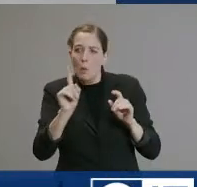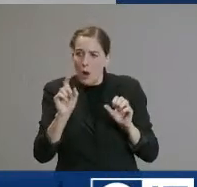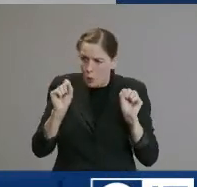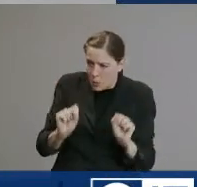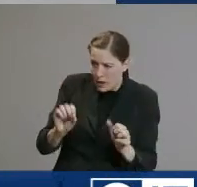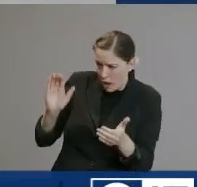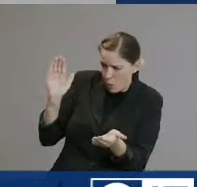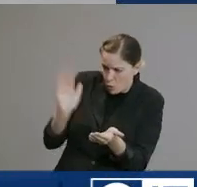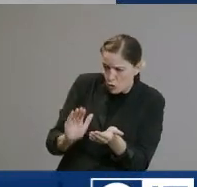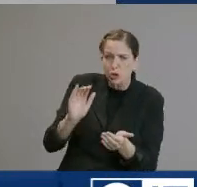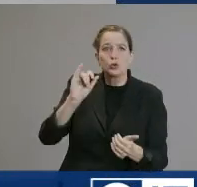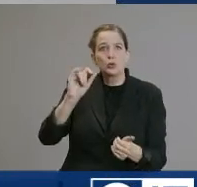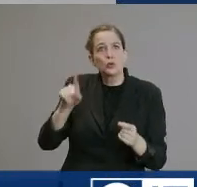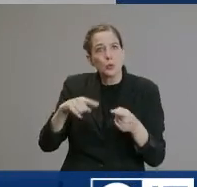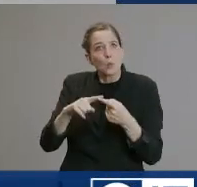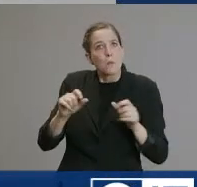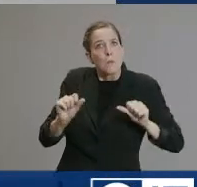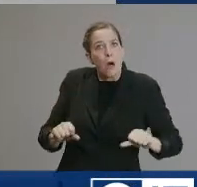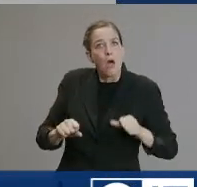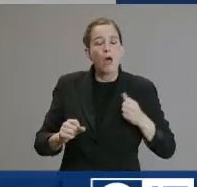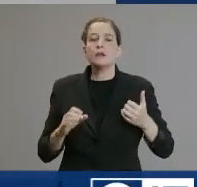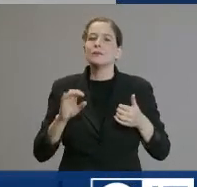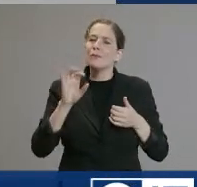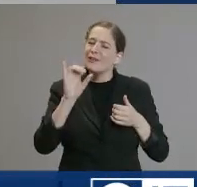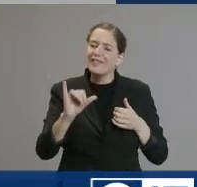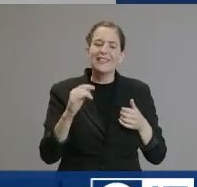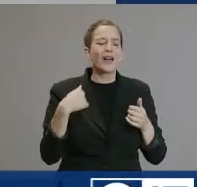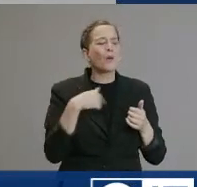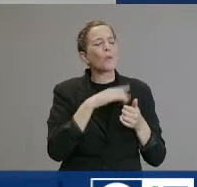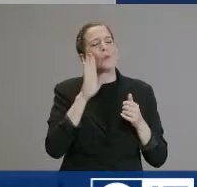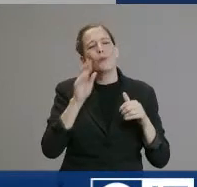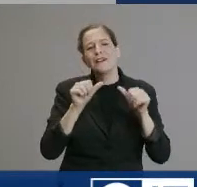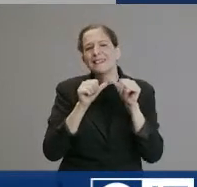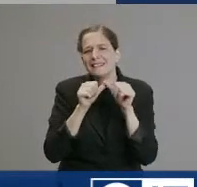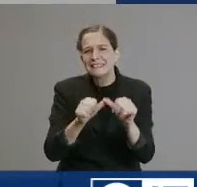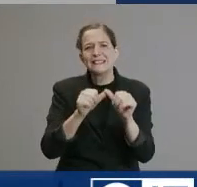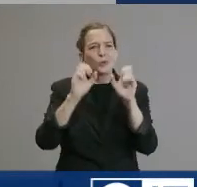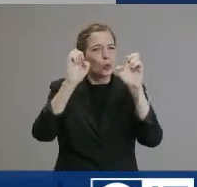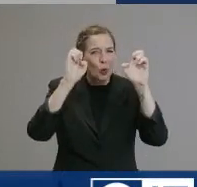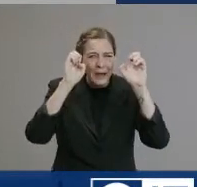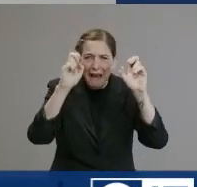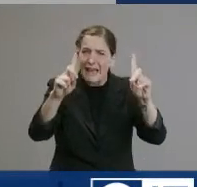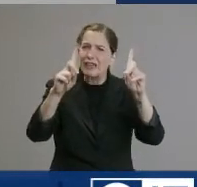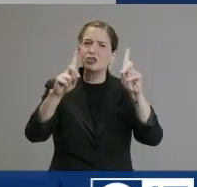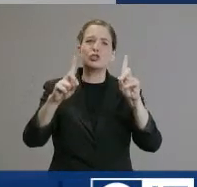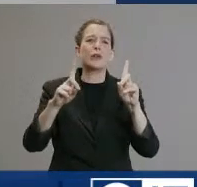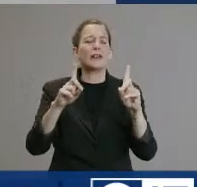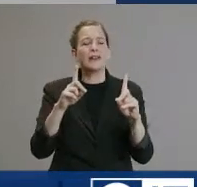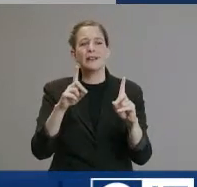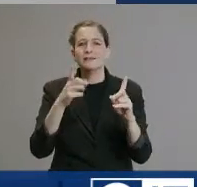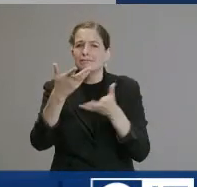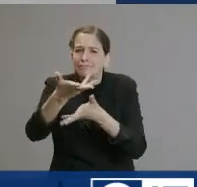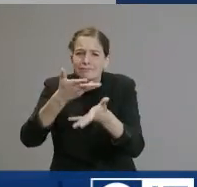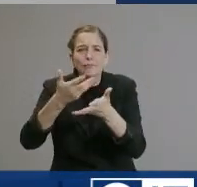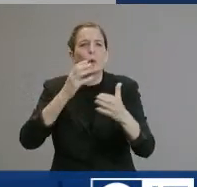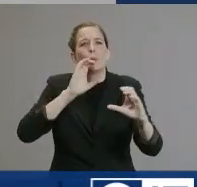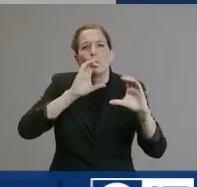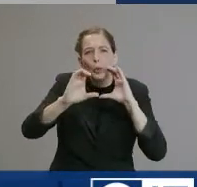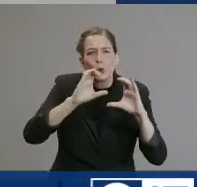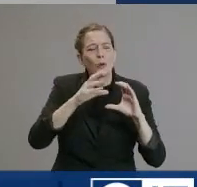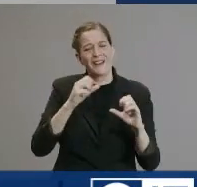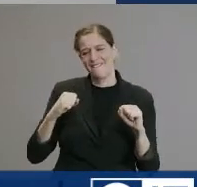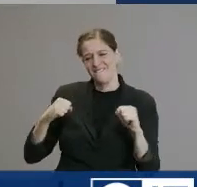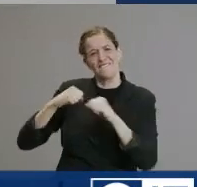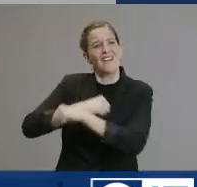something that we continue to educate, communicate, and fight every single day. Arizona's breaking its